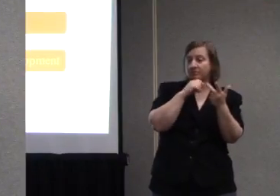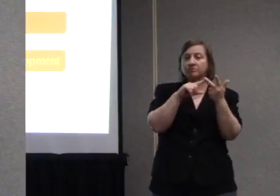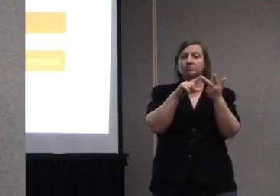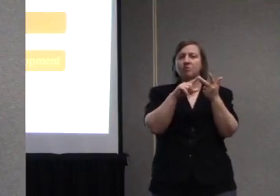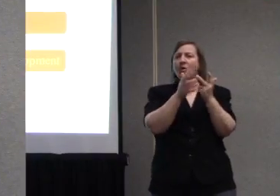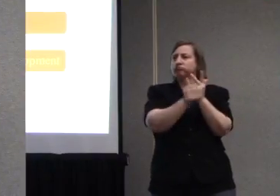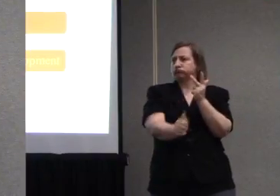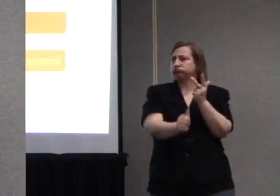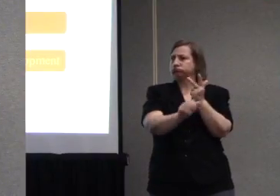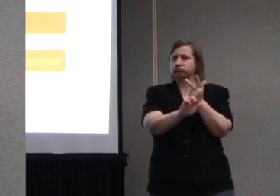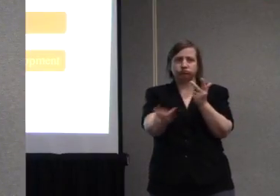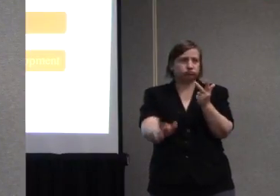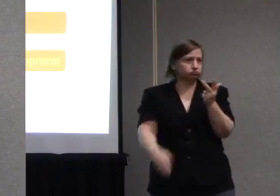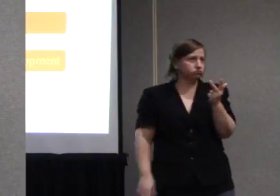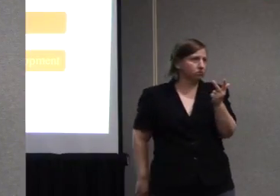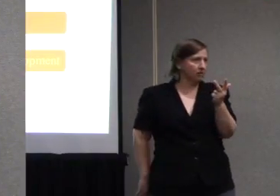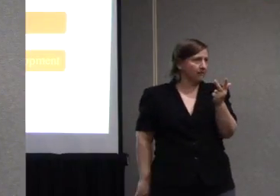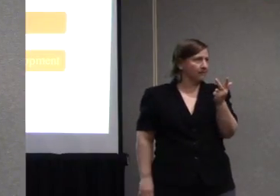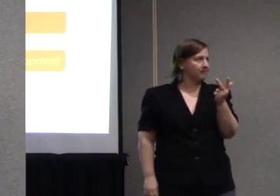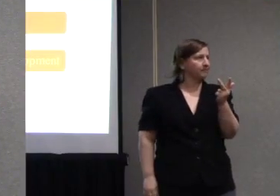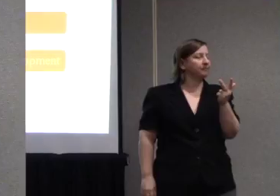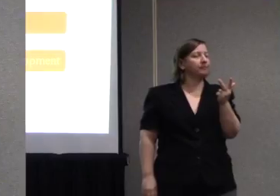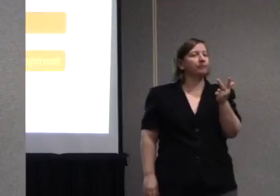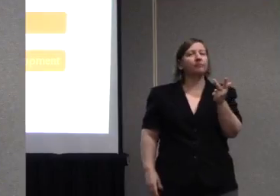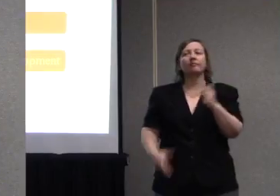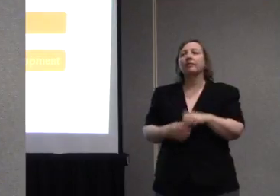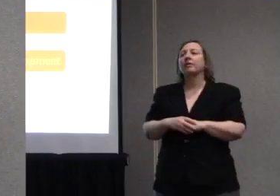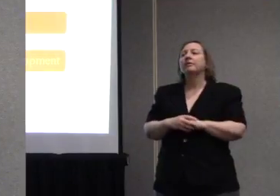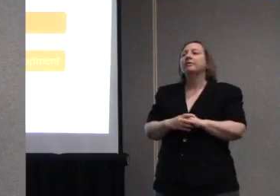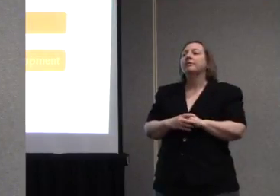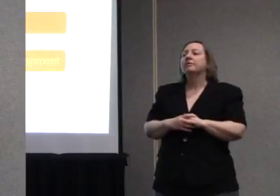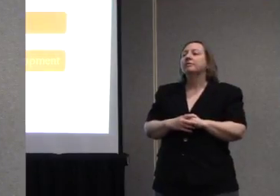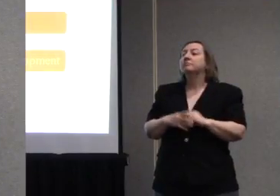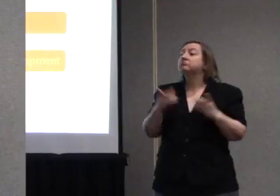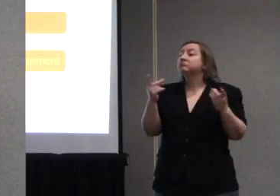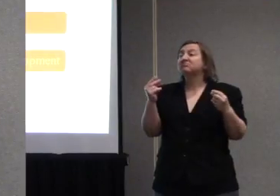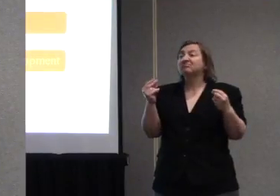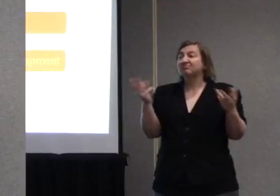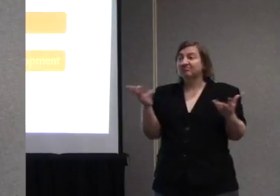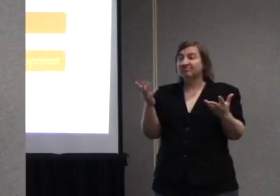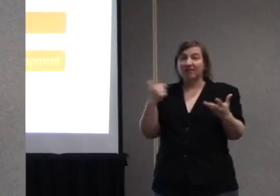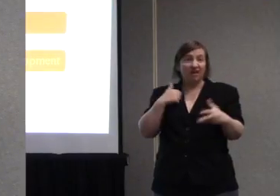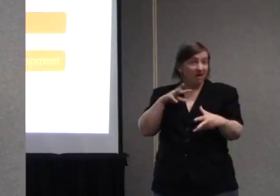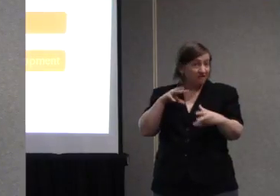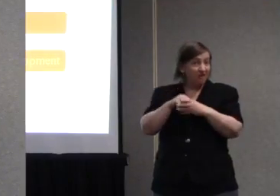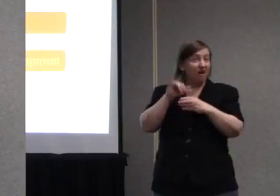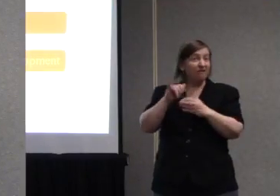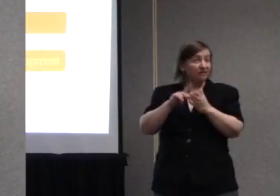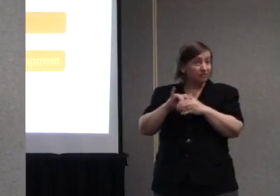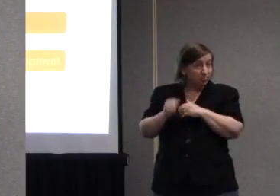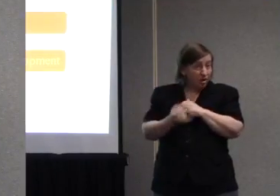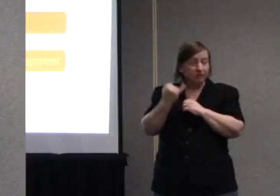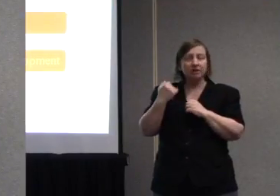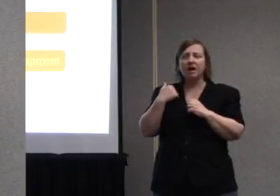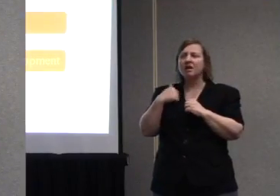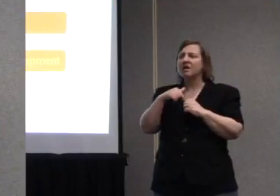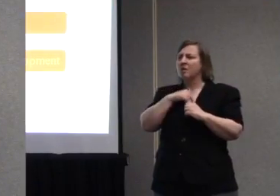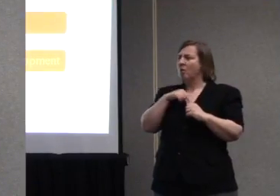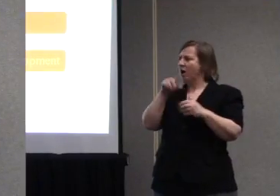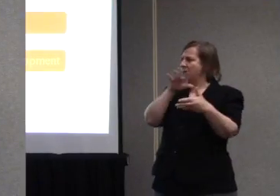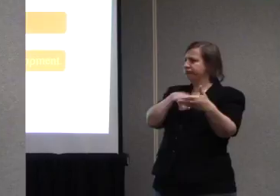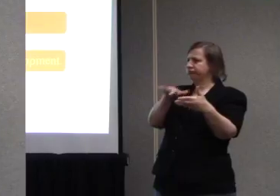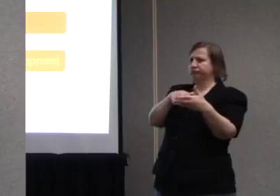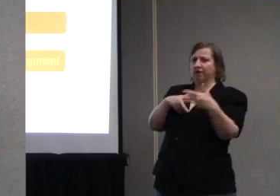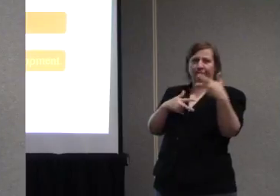interest, values, and aptitudes or abilities. And what we have done when I got involved with